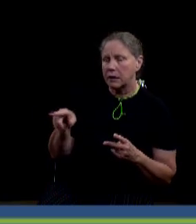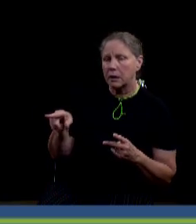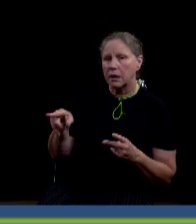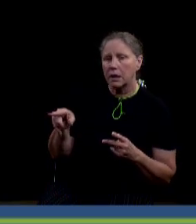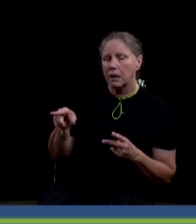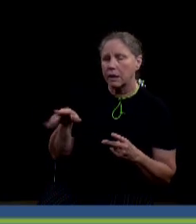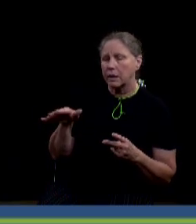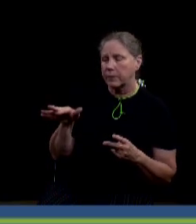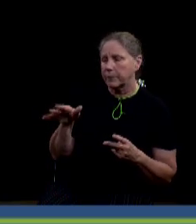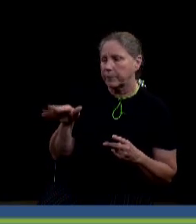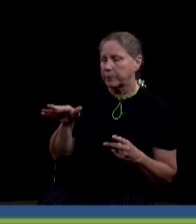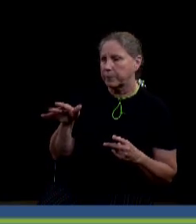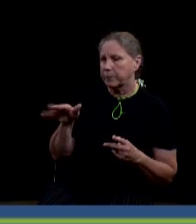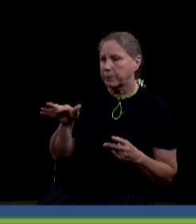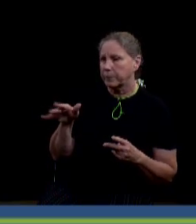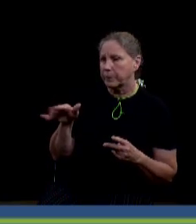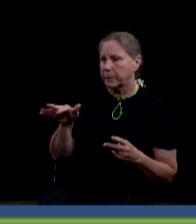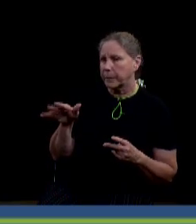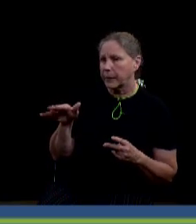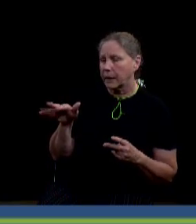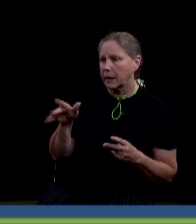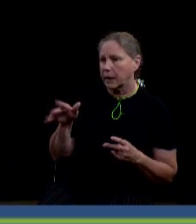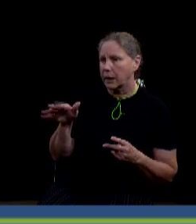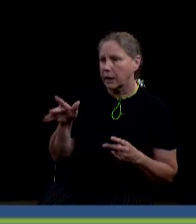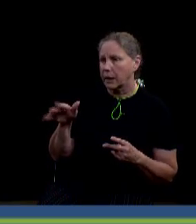the communicating with our business community.